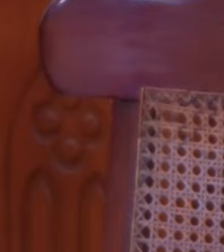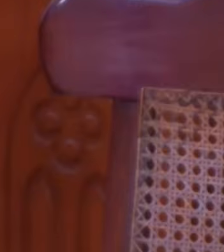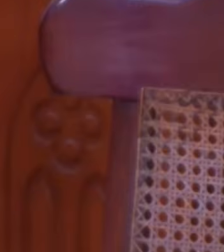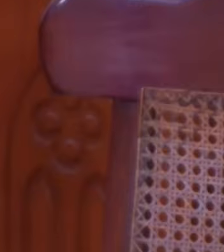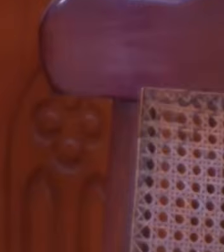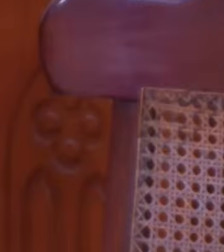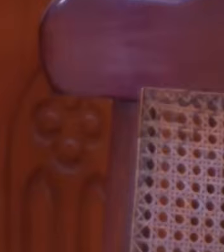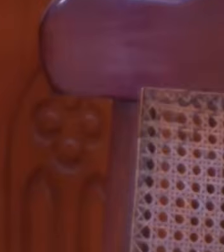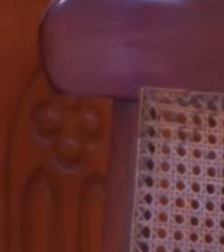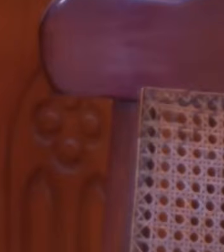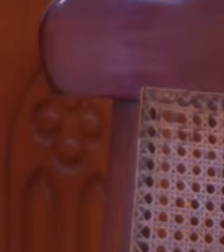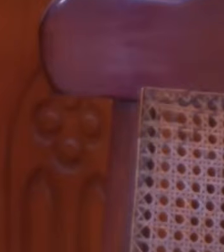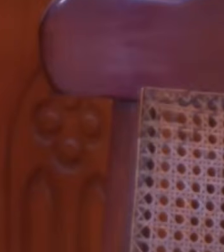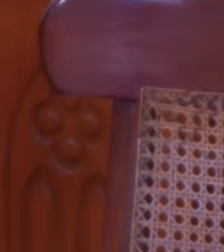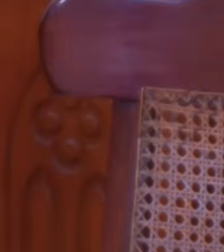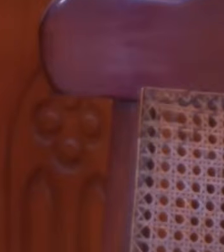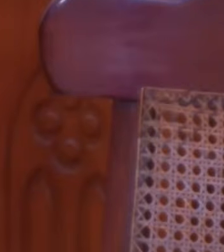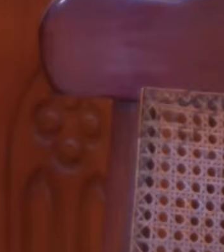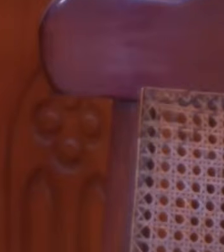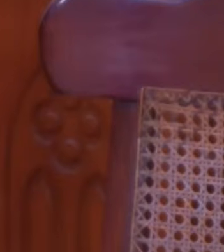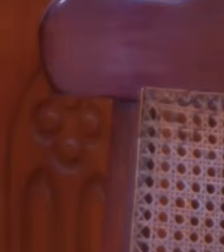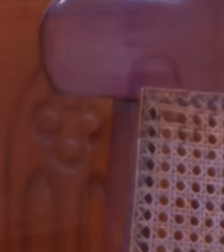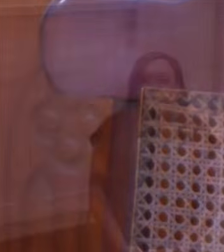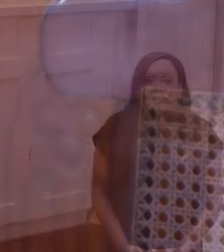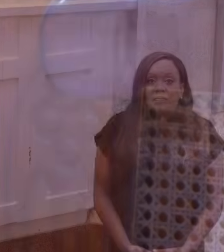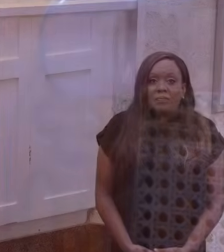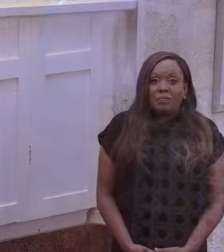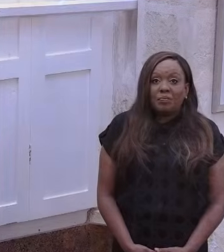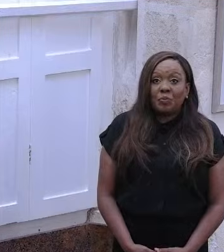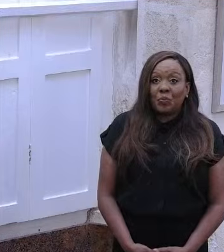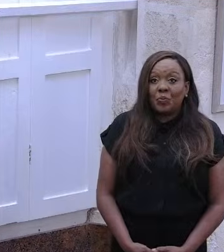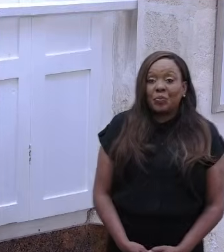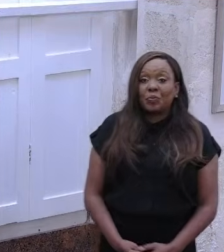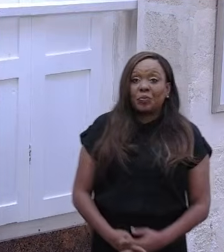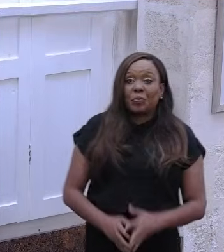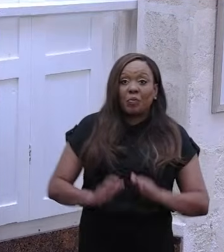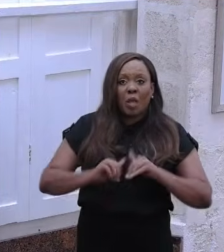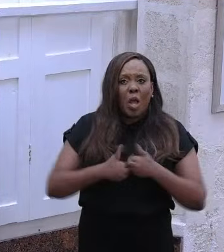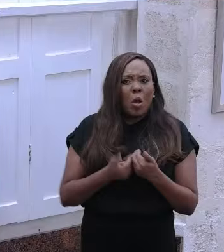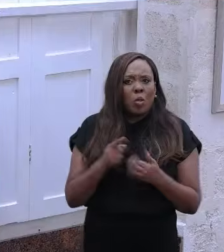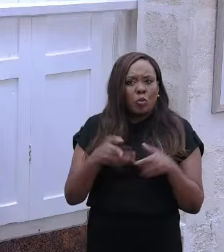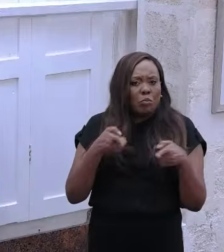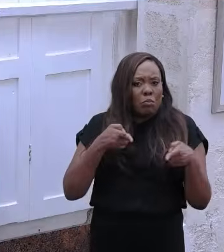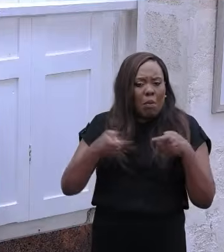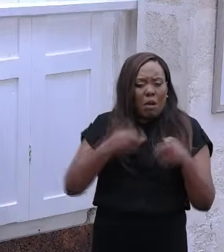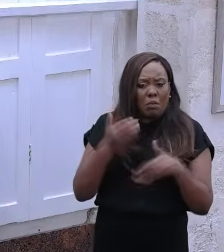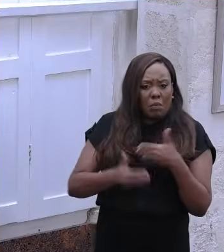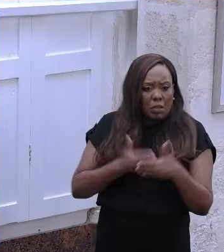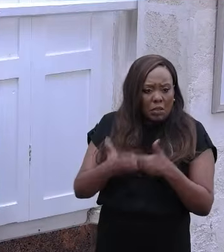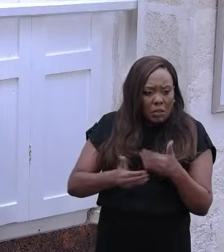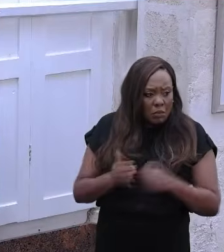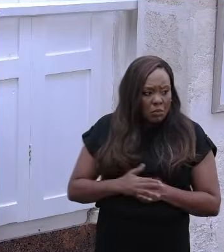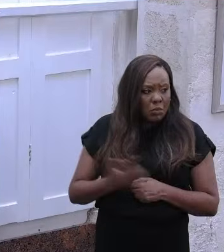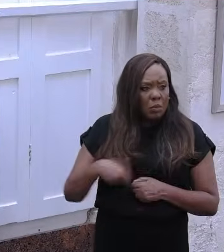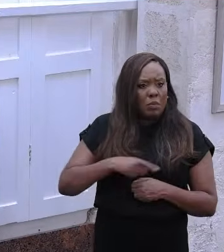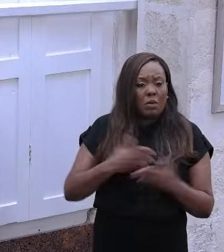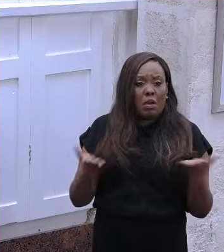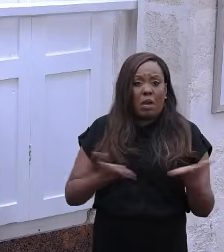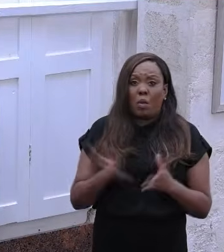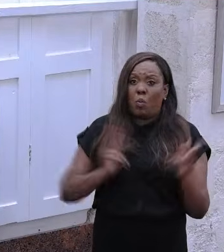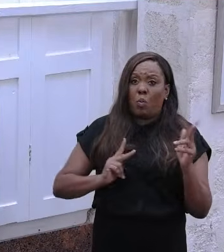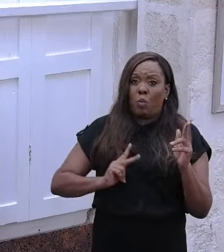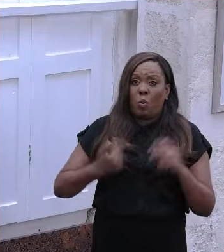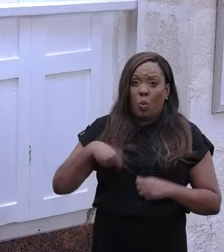more efficient? We are here, that is the people who have designed and drafted this,